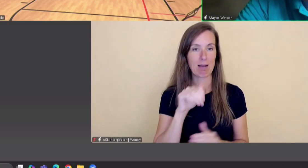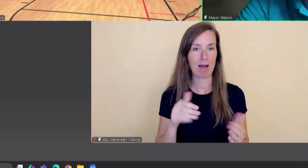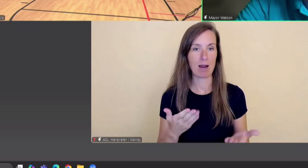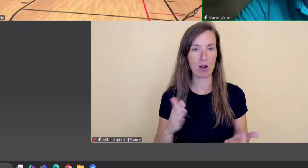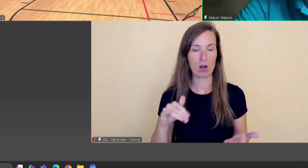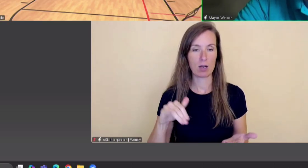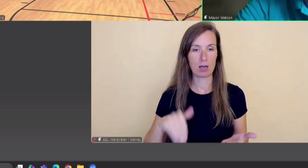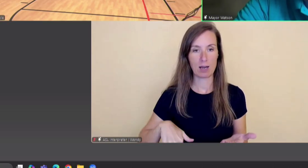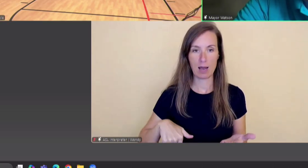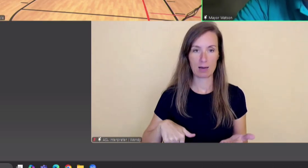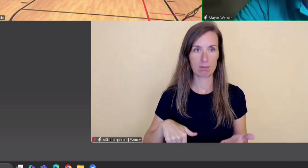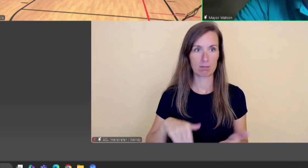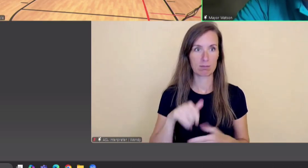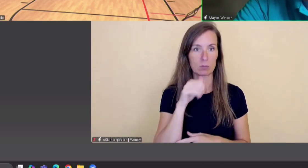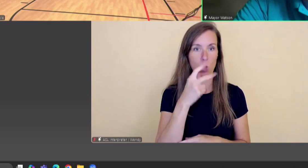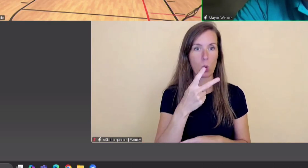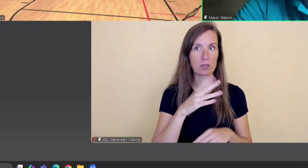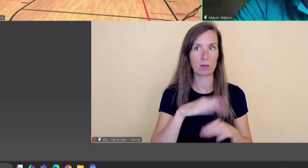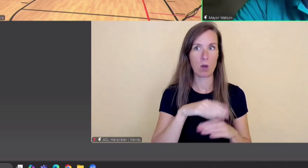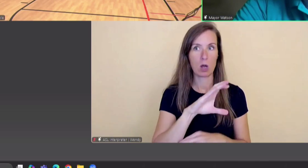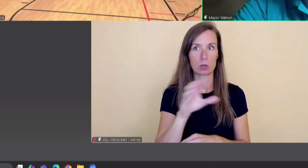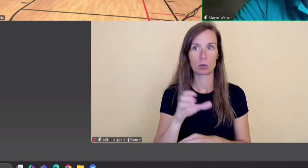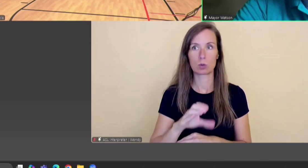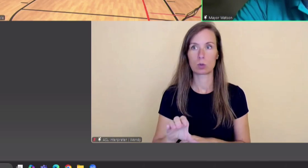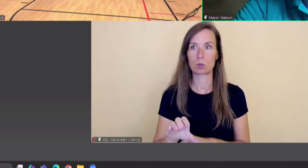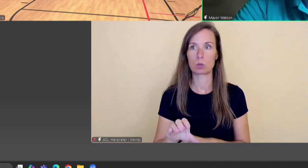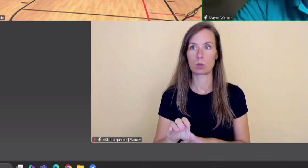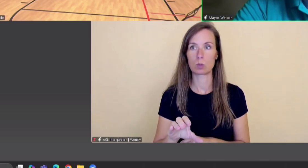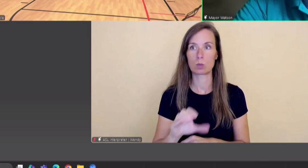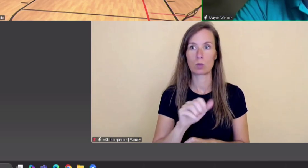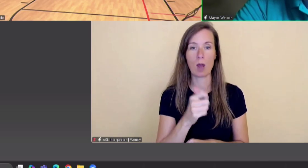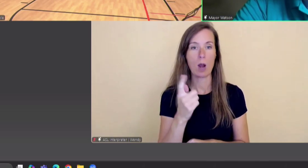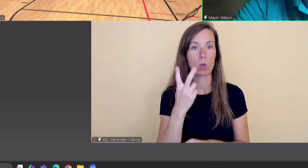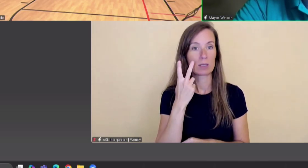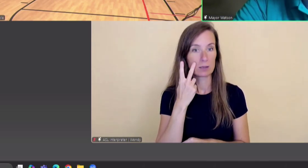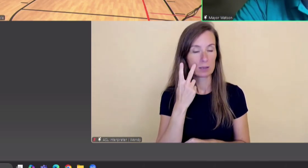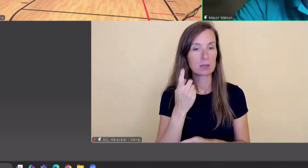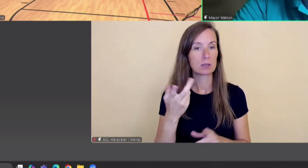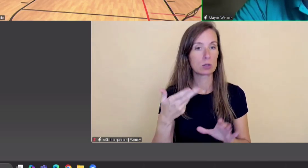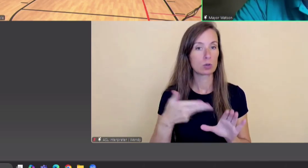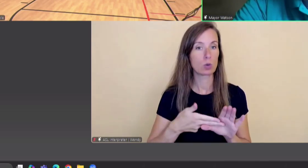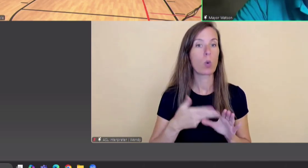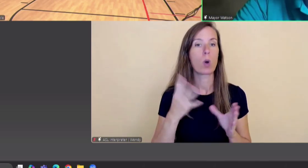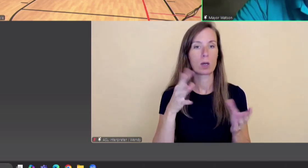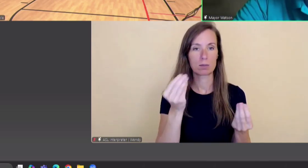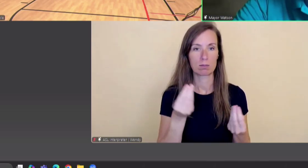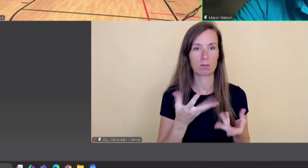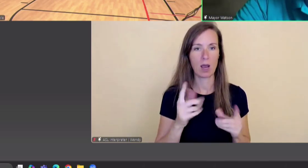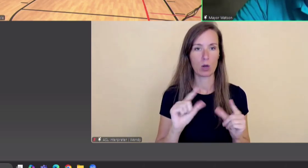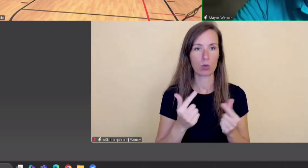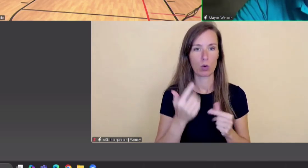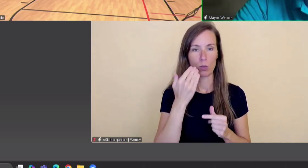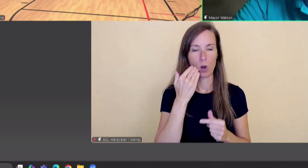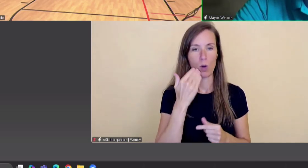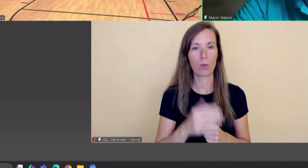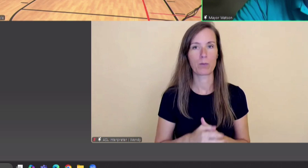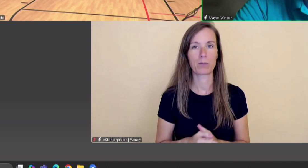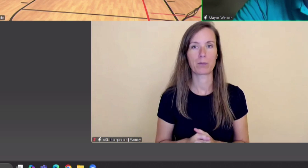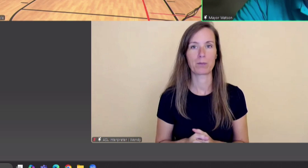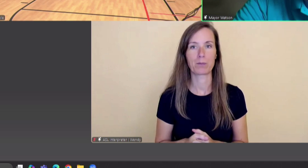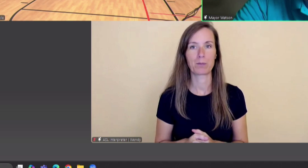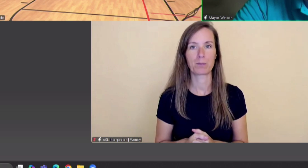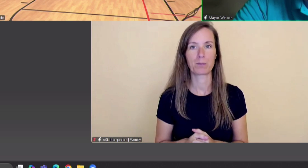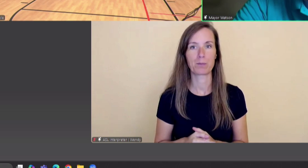and I don't see him online. Please, if anyone sees him join, let the group know. I have not heard from